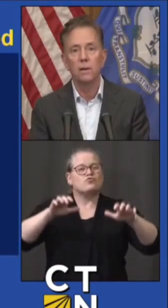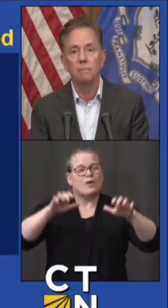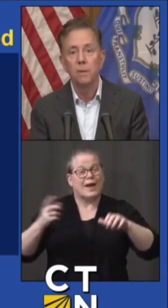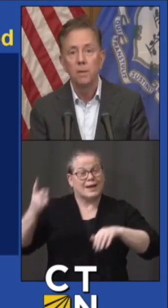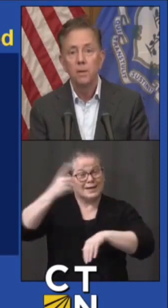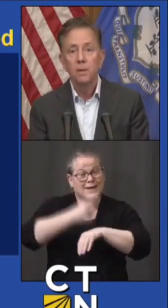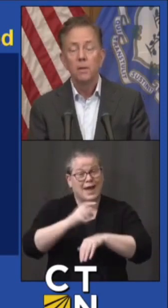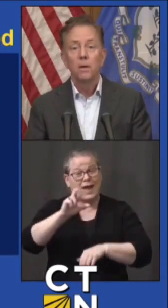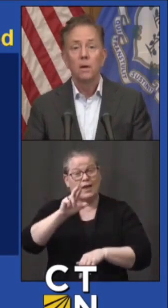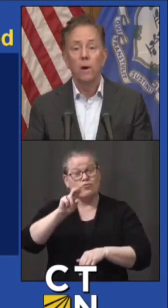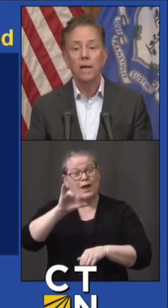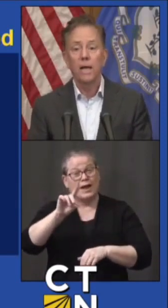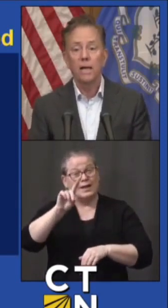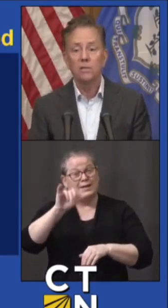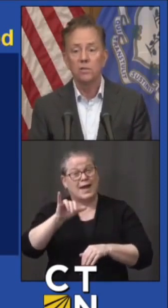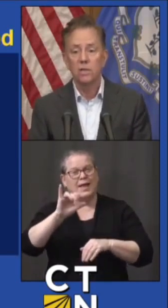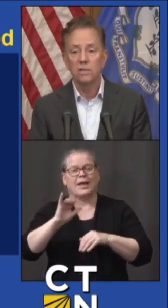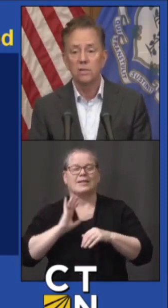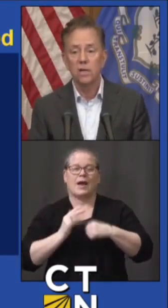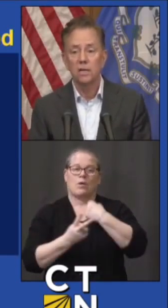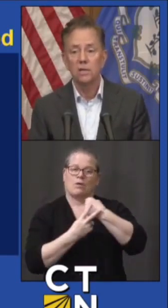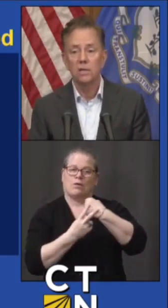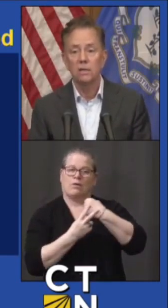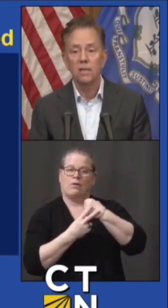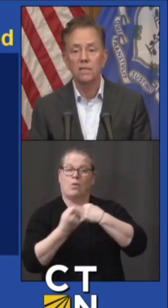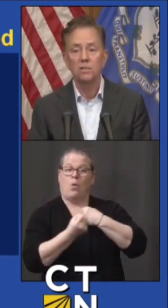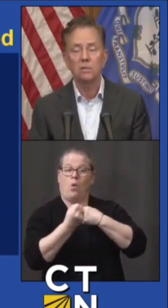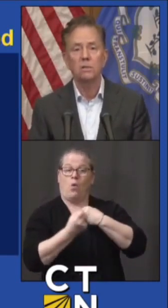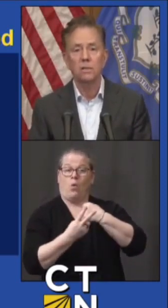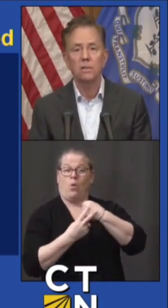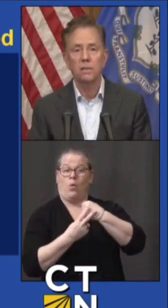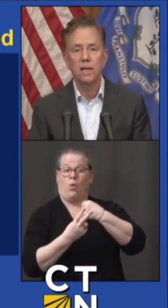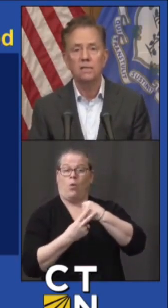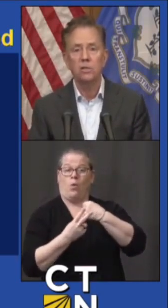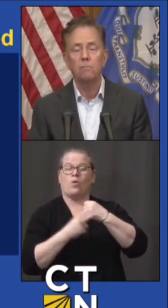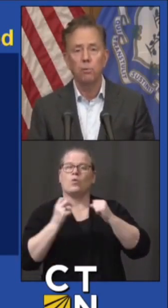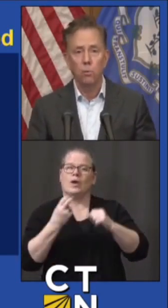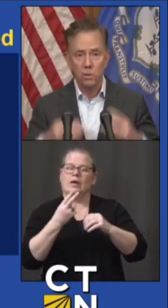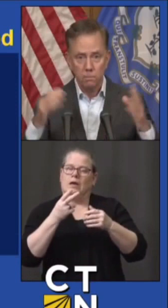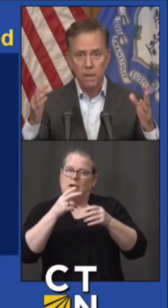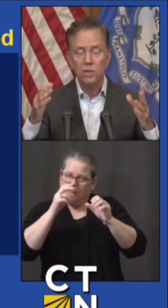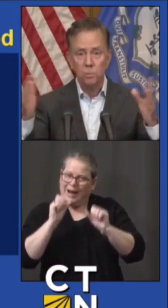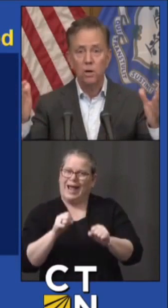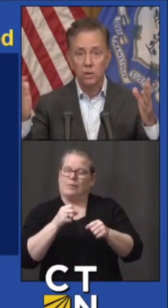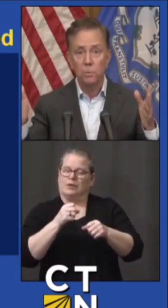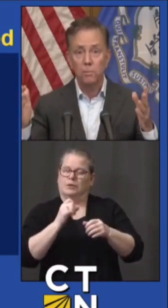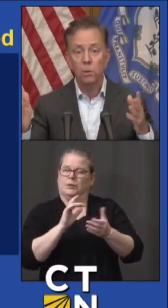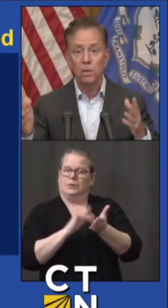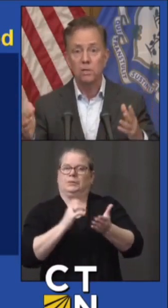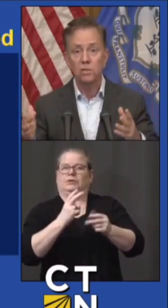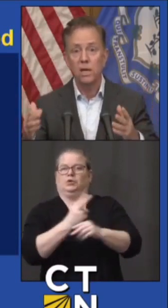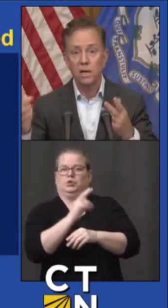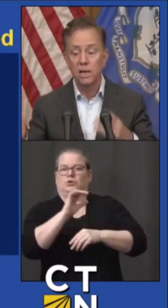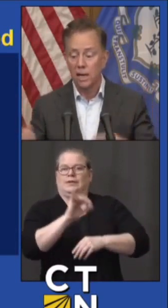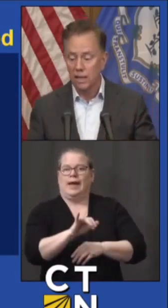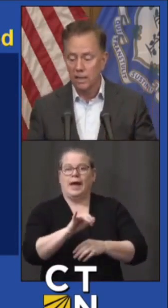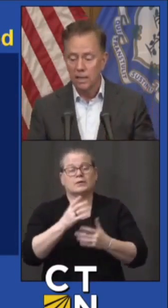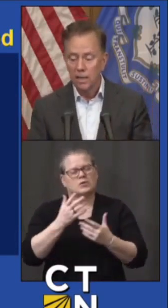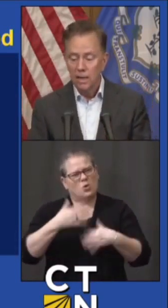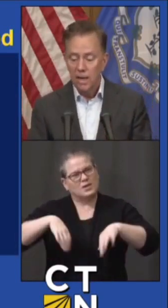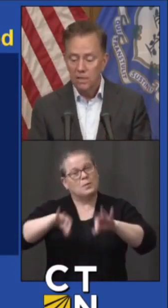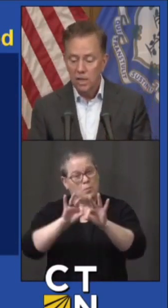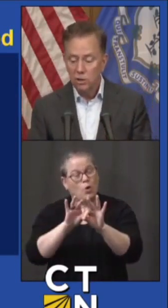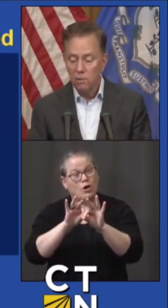different rating agencies. And that's an important benchmark as people look at the state of